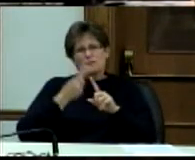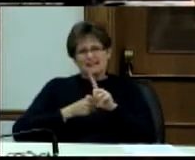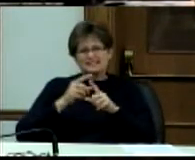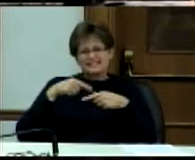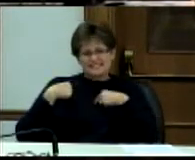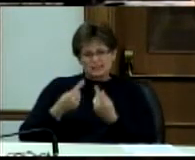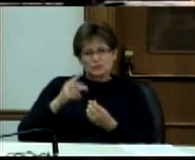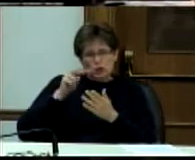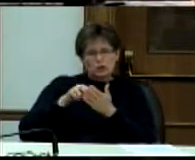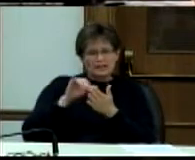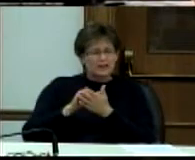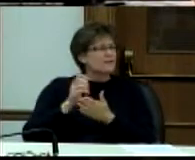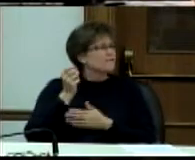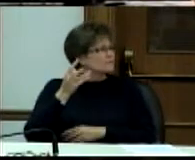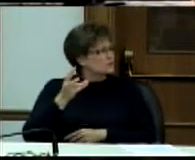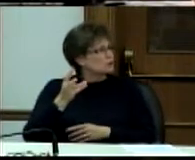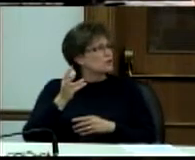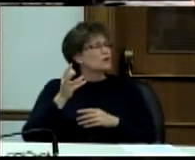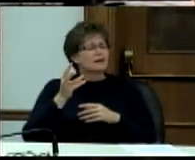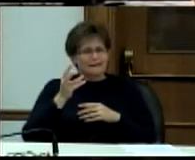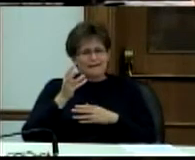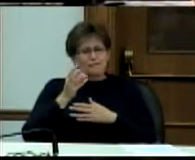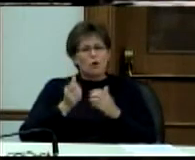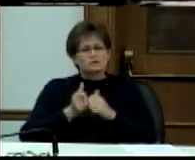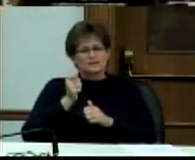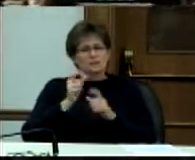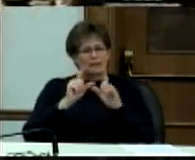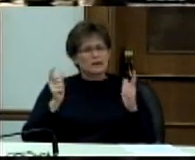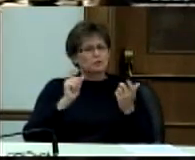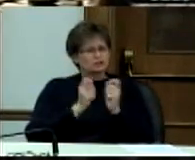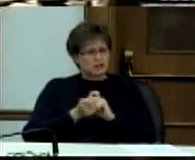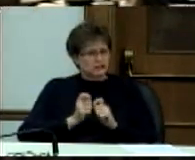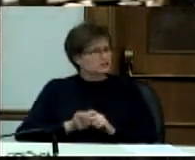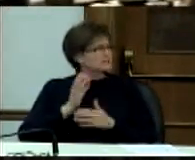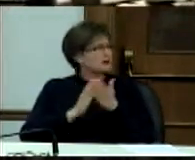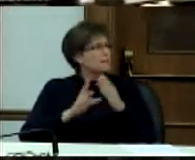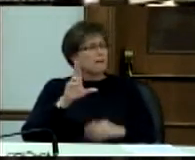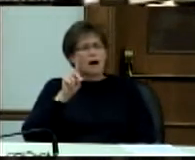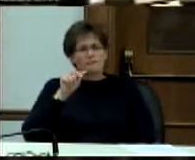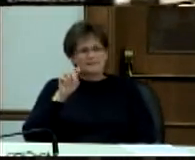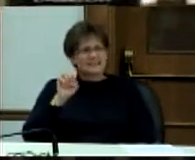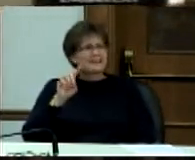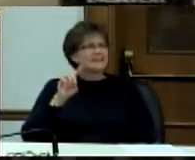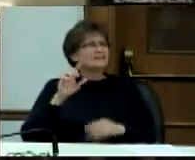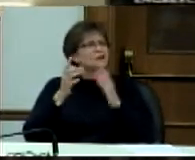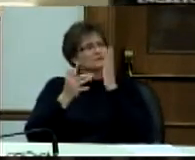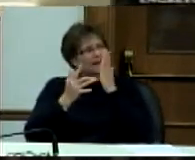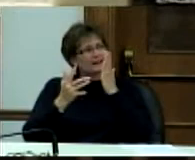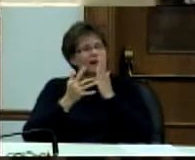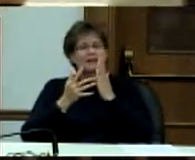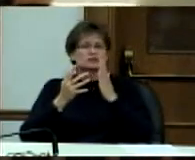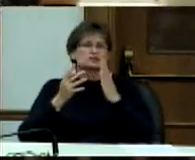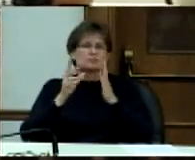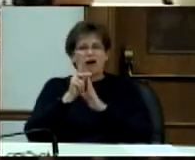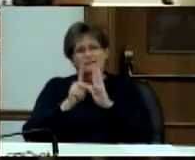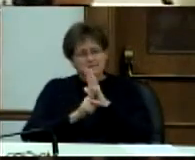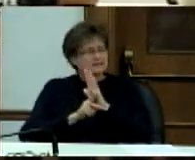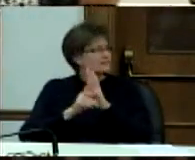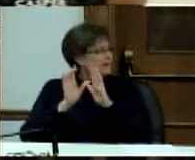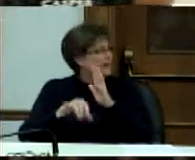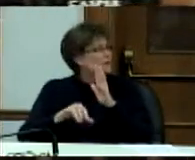here. Most of them there were a couple though where we had to update it with the technology acceptable policy